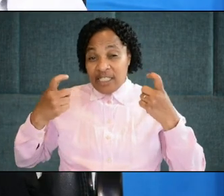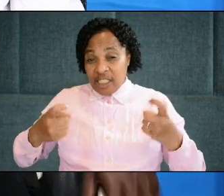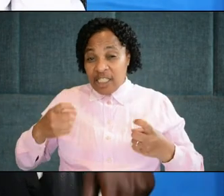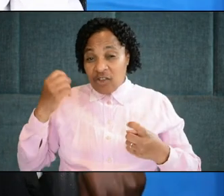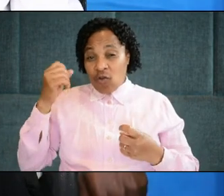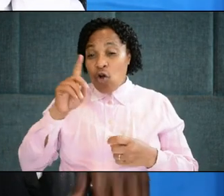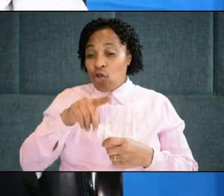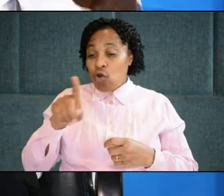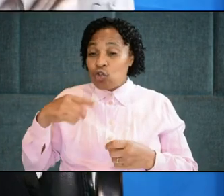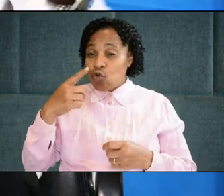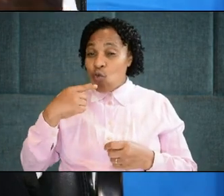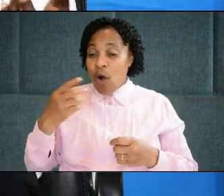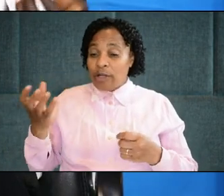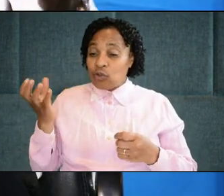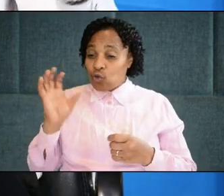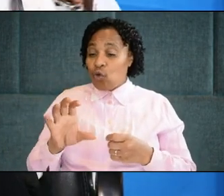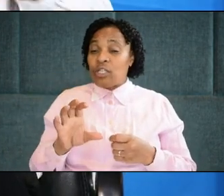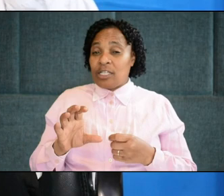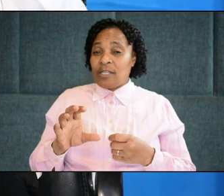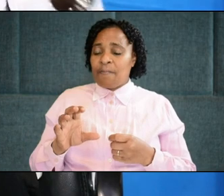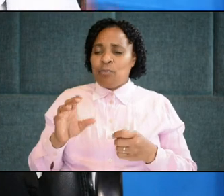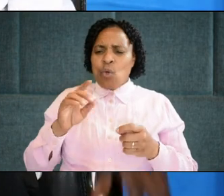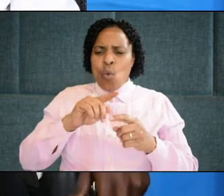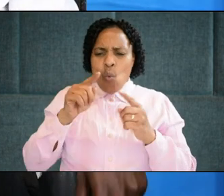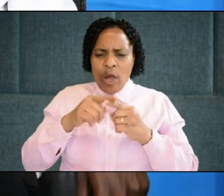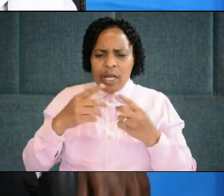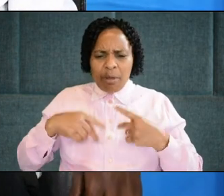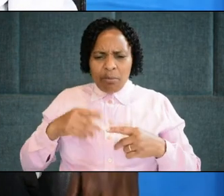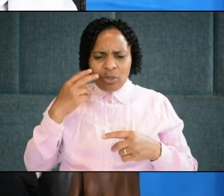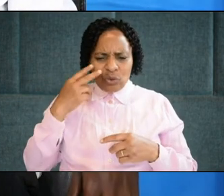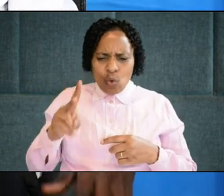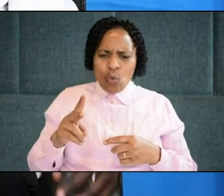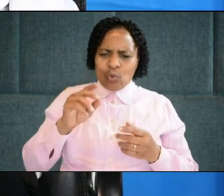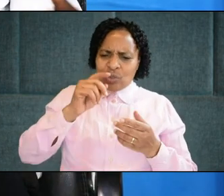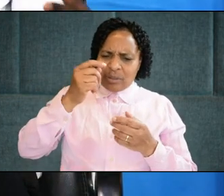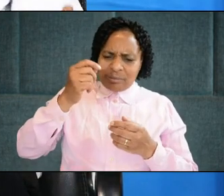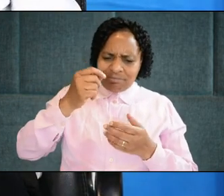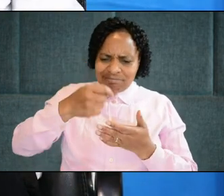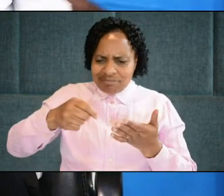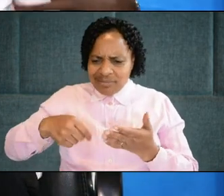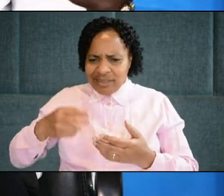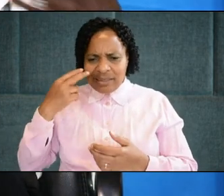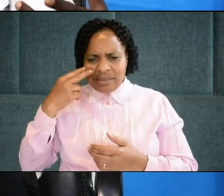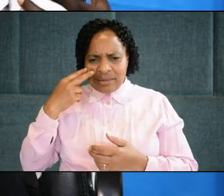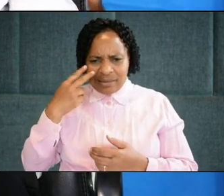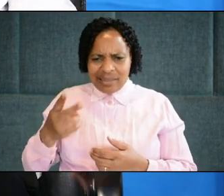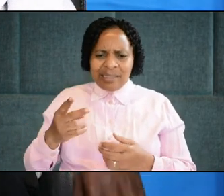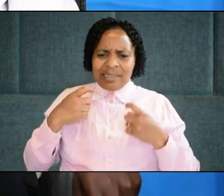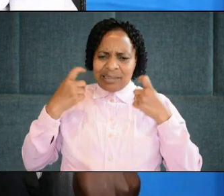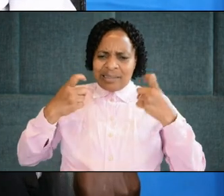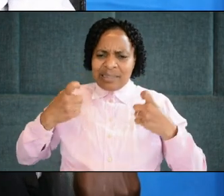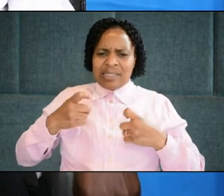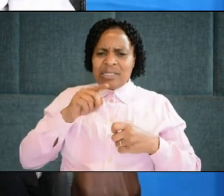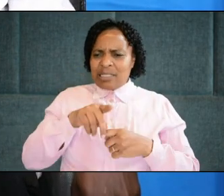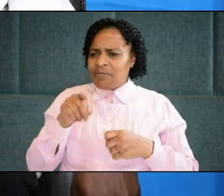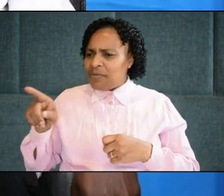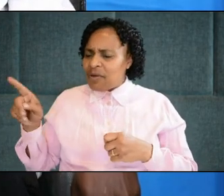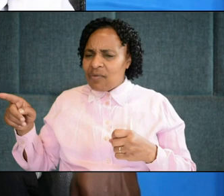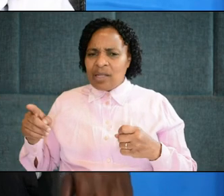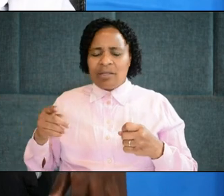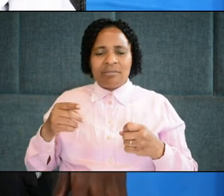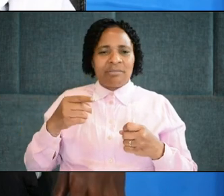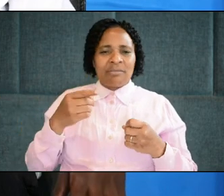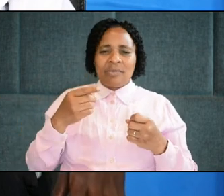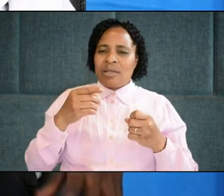were about to stone her. And when people saw that, they dropped the stones and walked away. And he told us, this woman, you know,